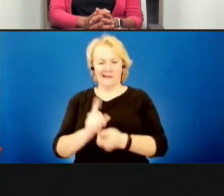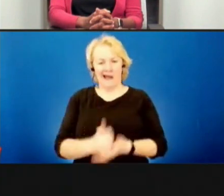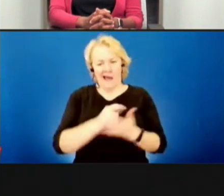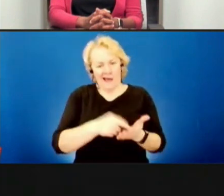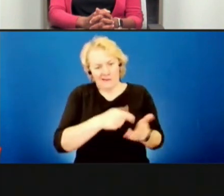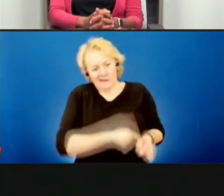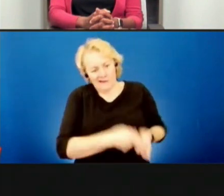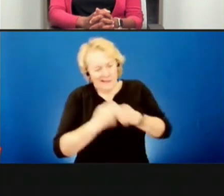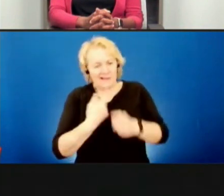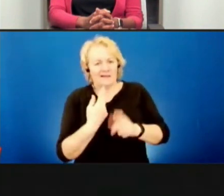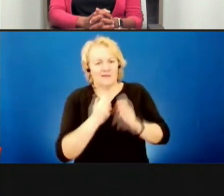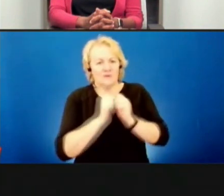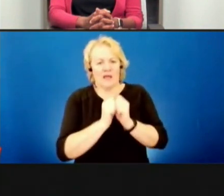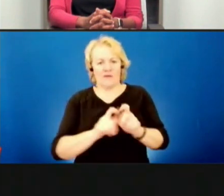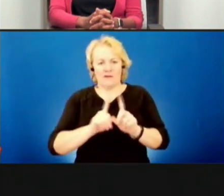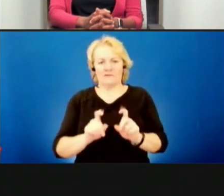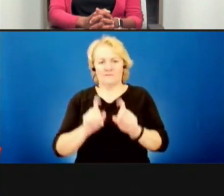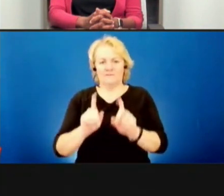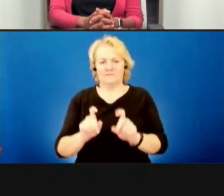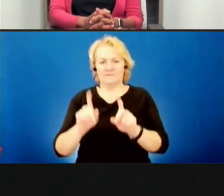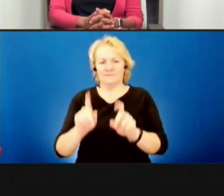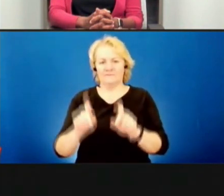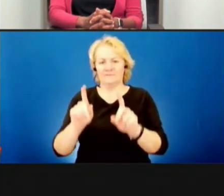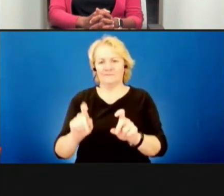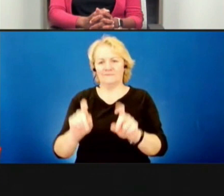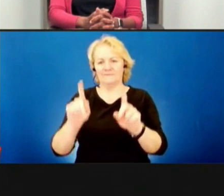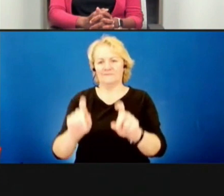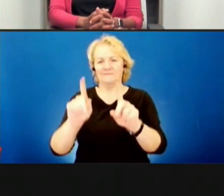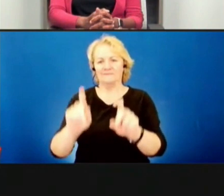they ran arm in arm to the finish line.